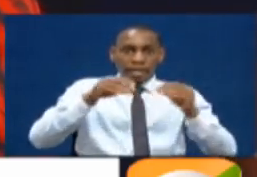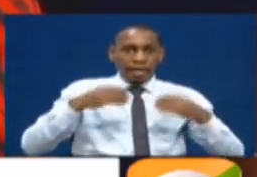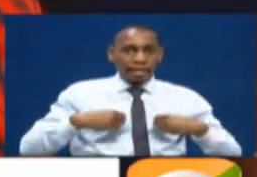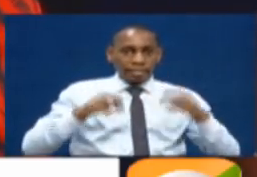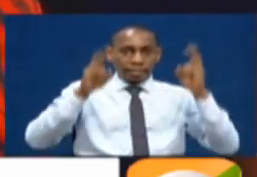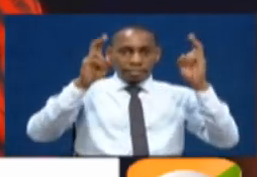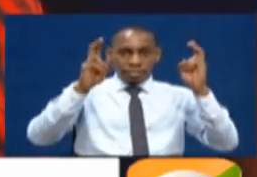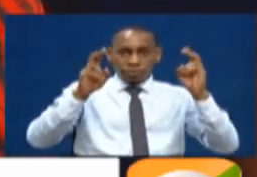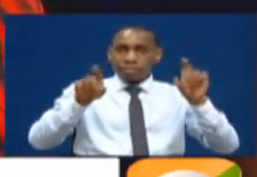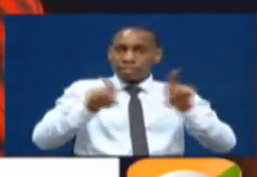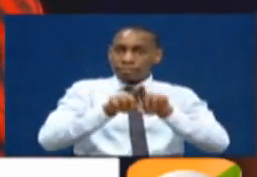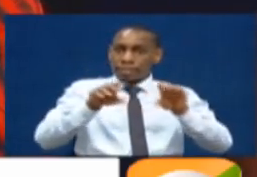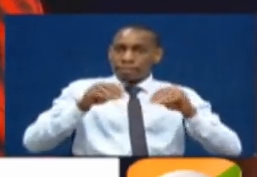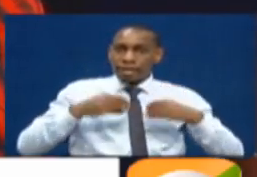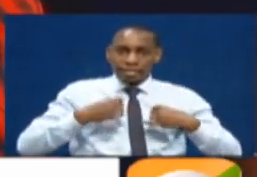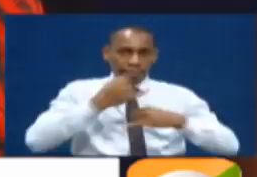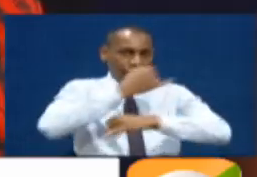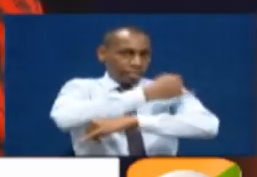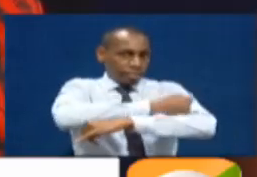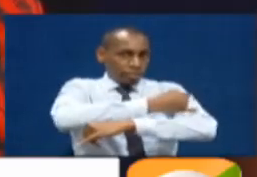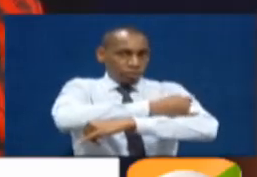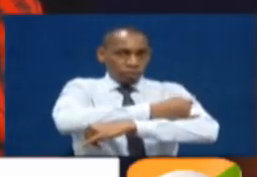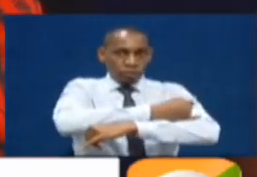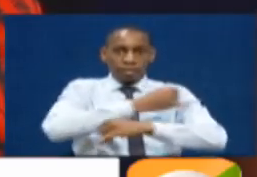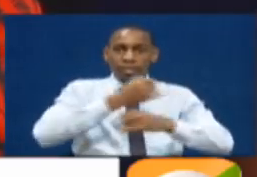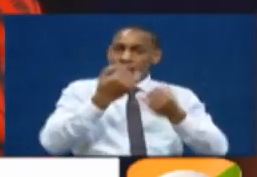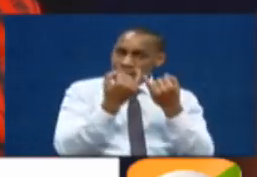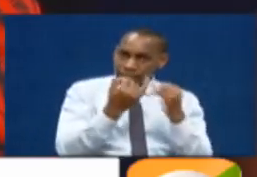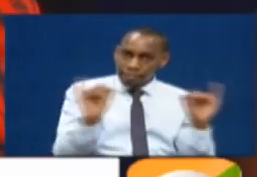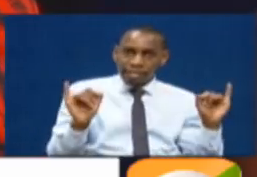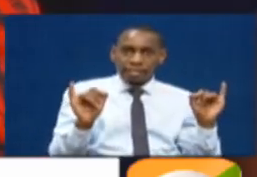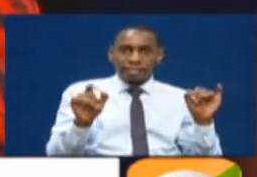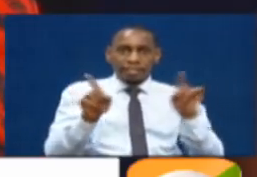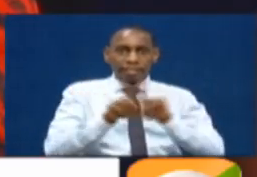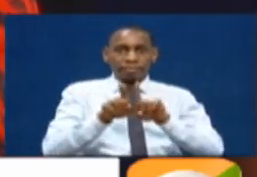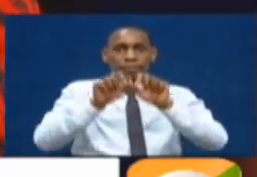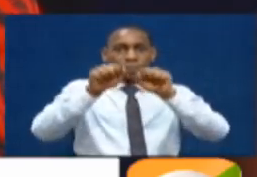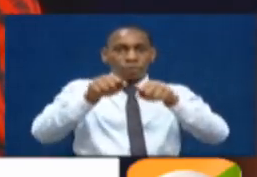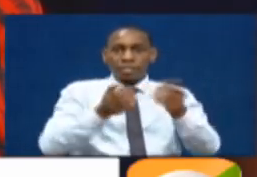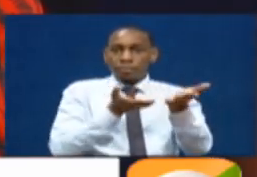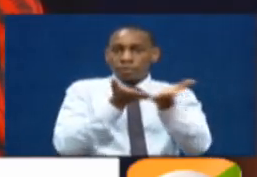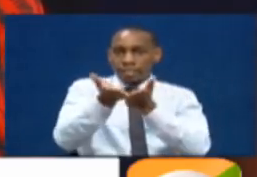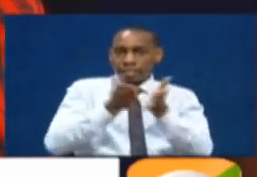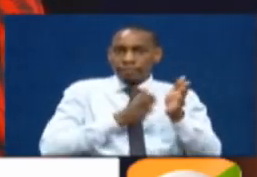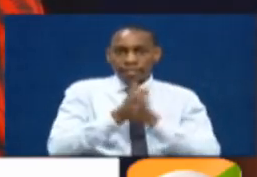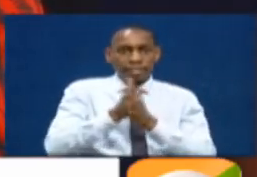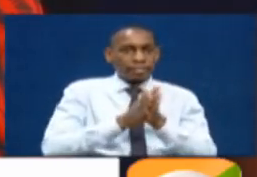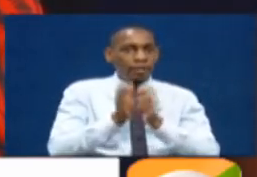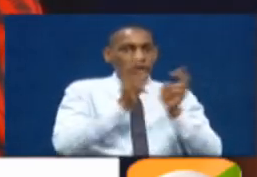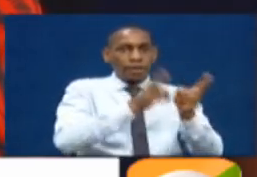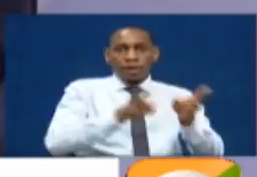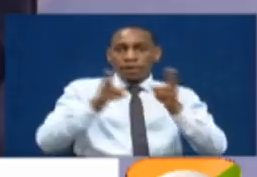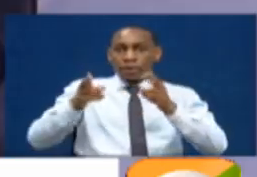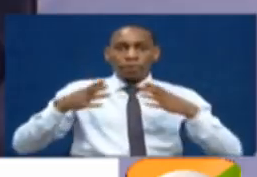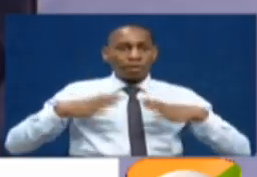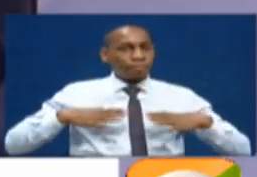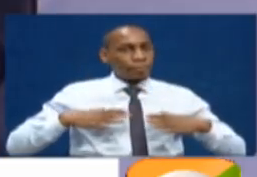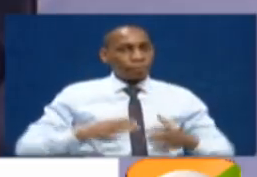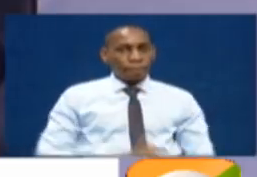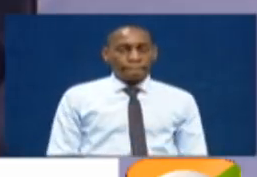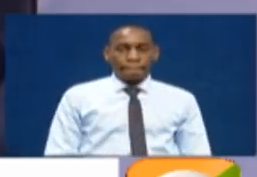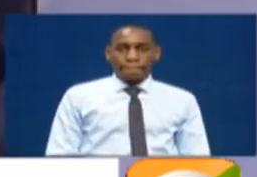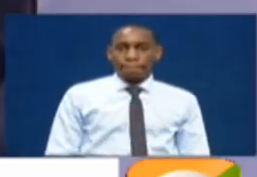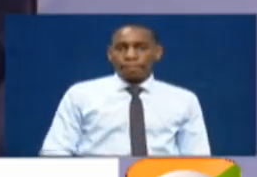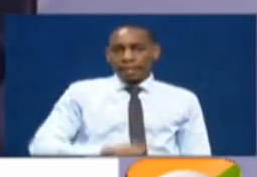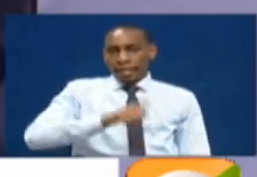the institutions to be able to be independent and for them to be able to serve the interest of the common mwananchi. The other